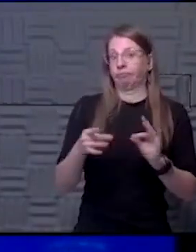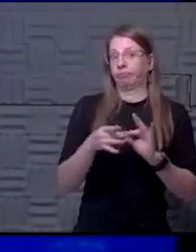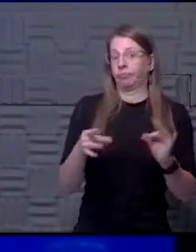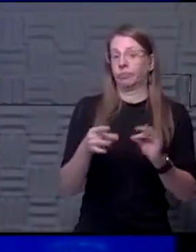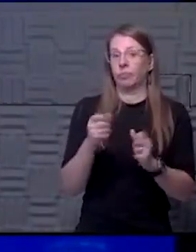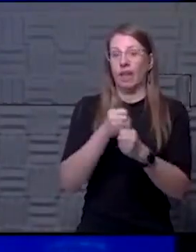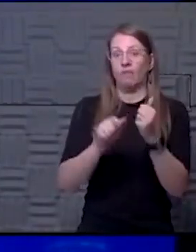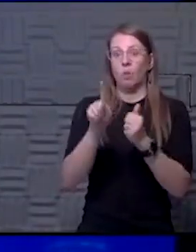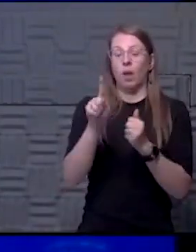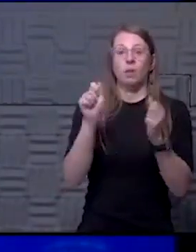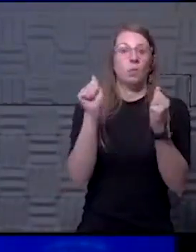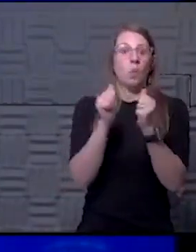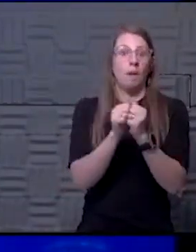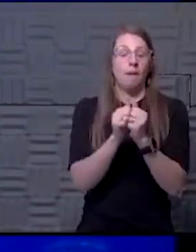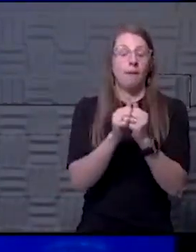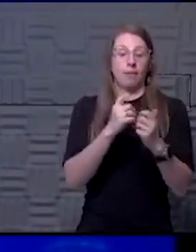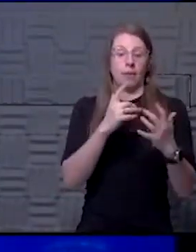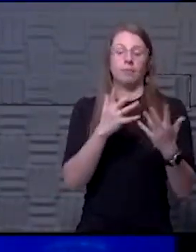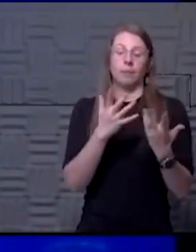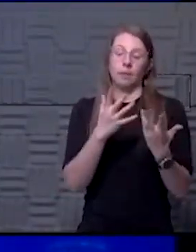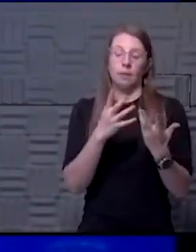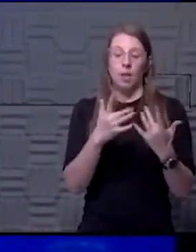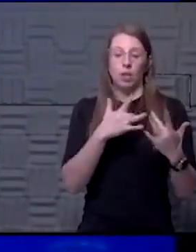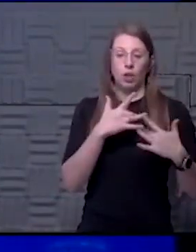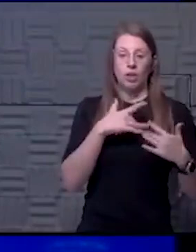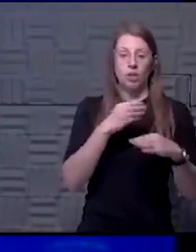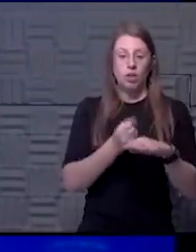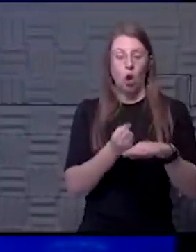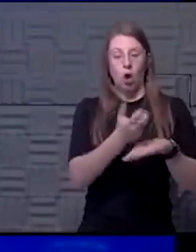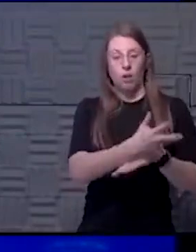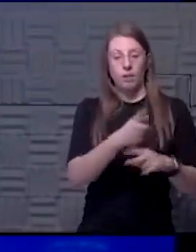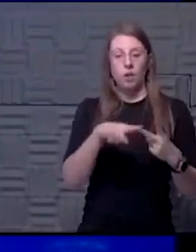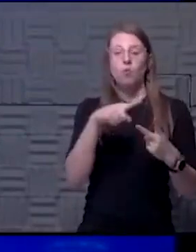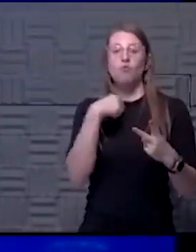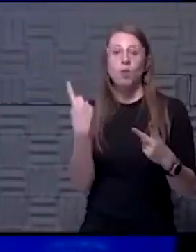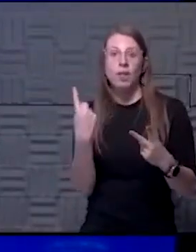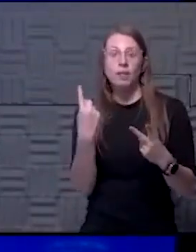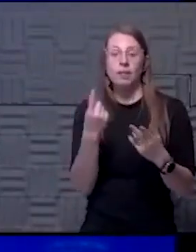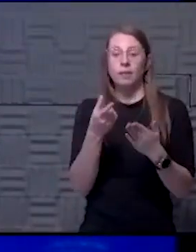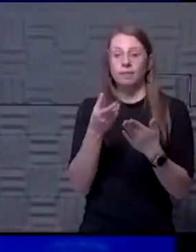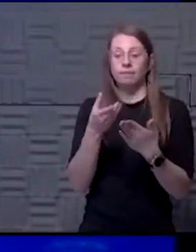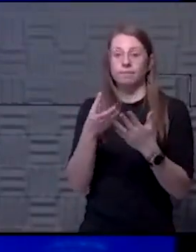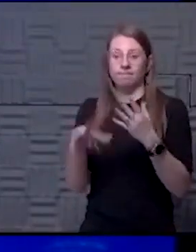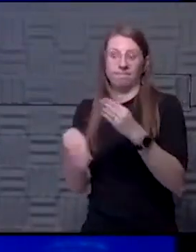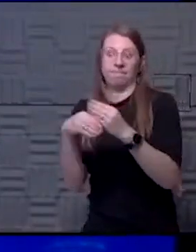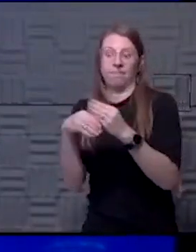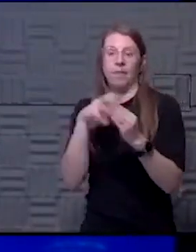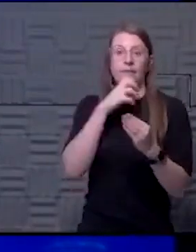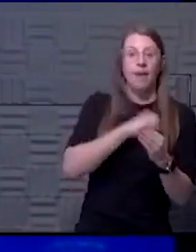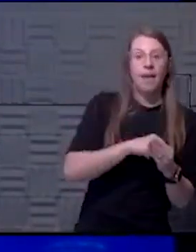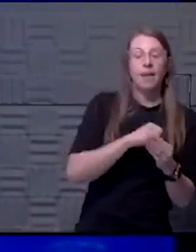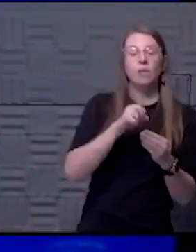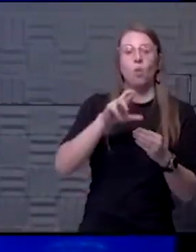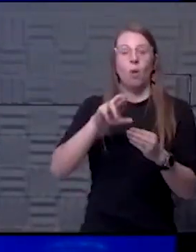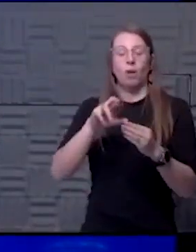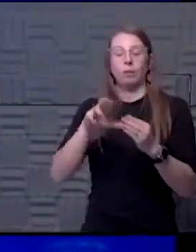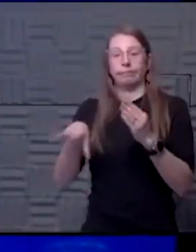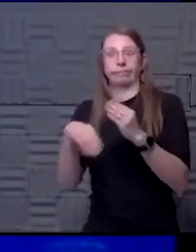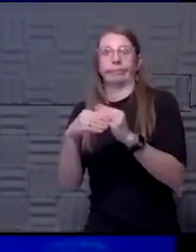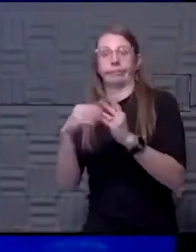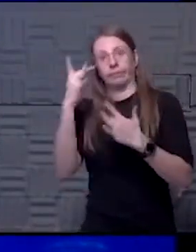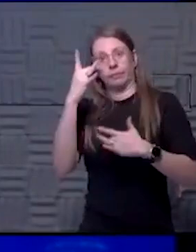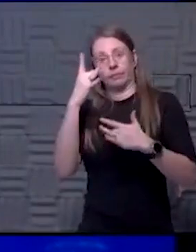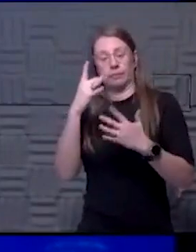everybody with concerning causes or risk factors has been vaccinated, whether age or comorbid diseases, Nathan.